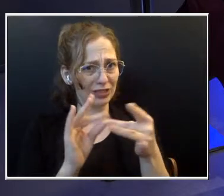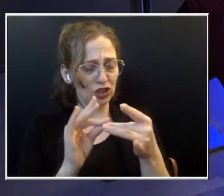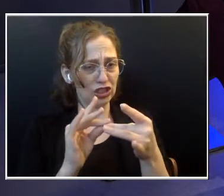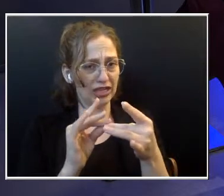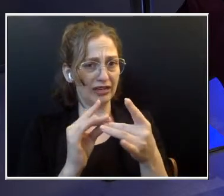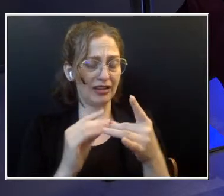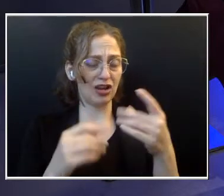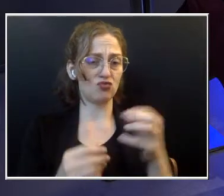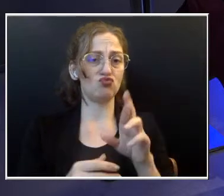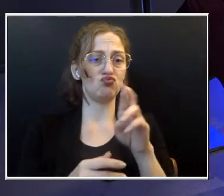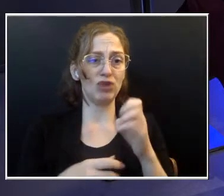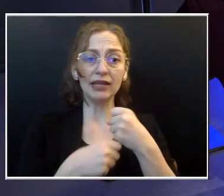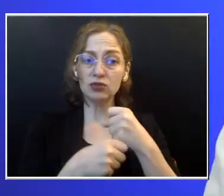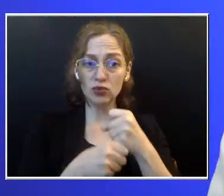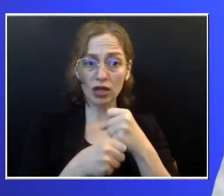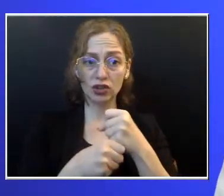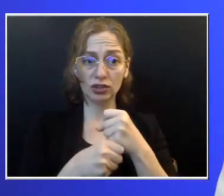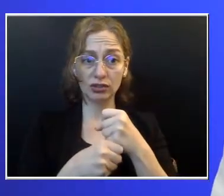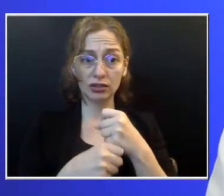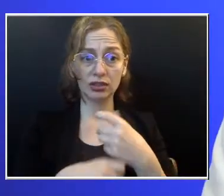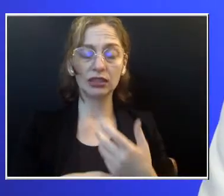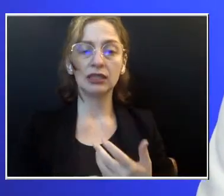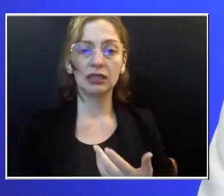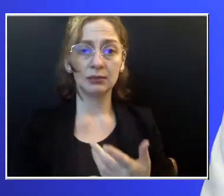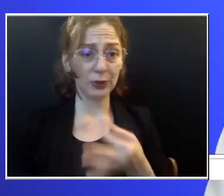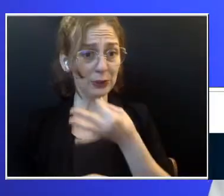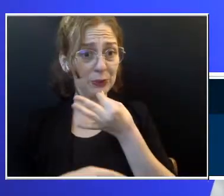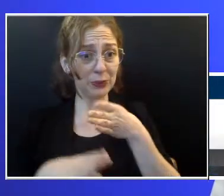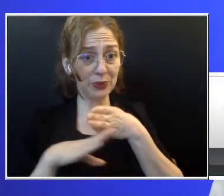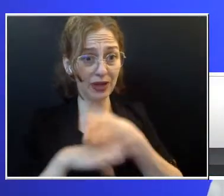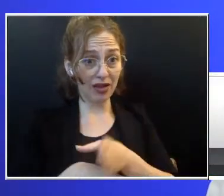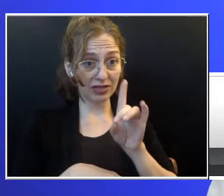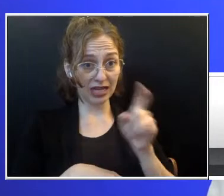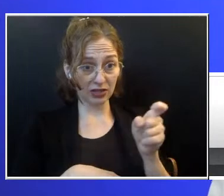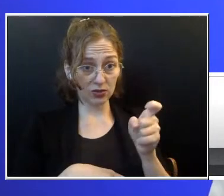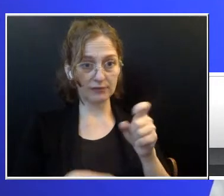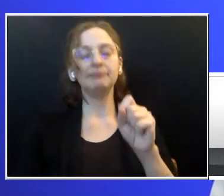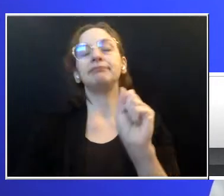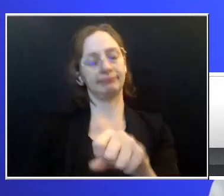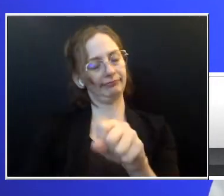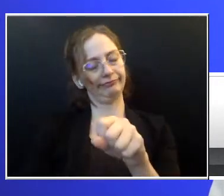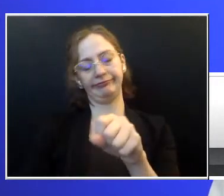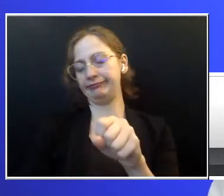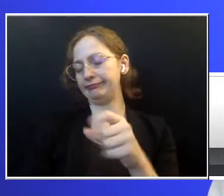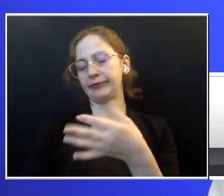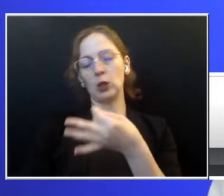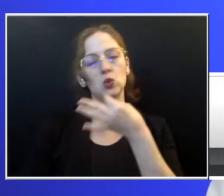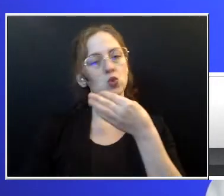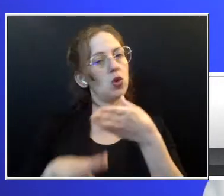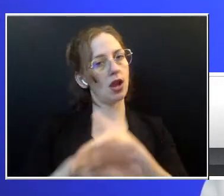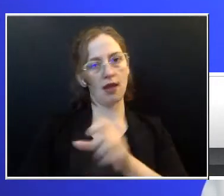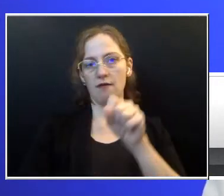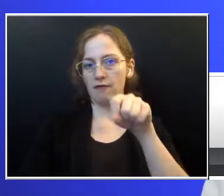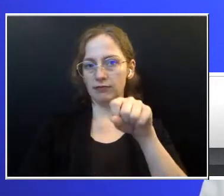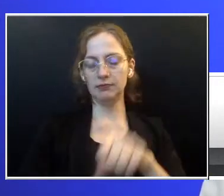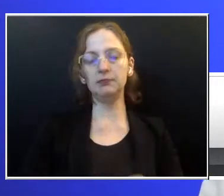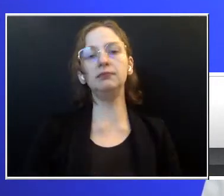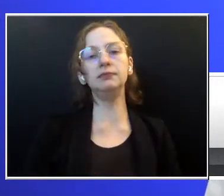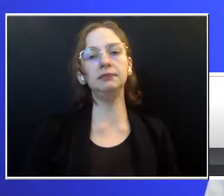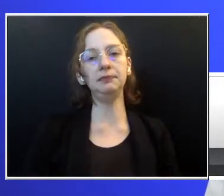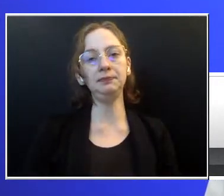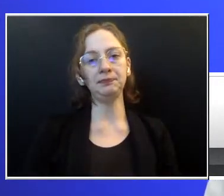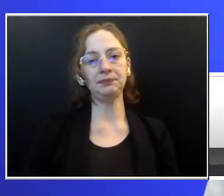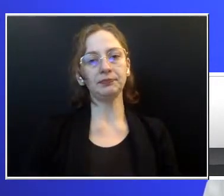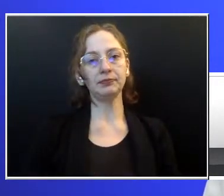correct? Yeah, it's very quick. It's very quick. And you know, I think the critical thing is that we really look upon this as a team,